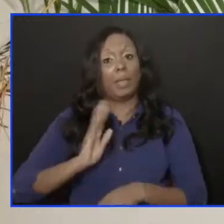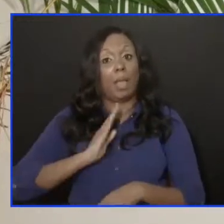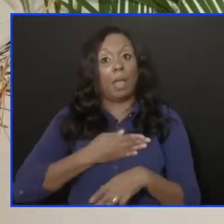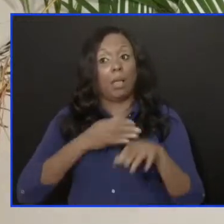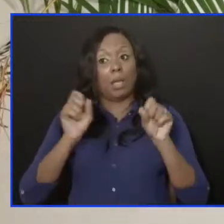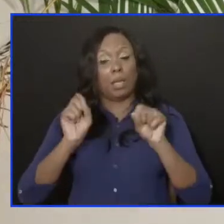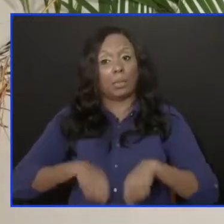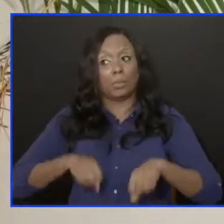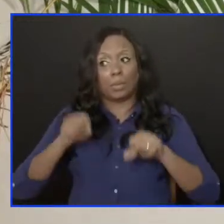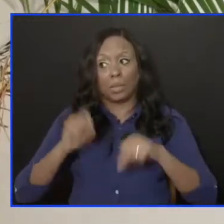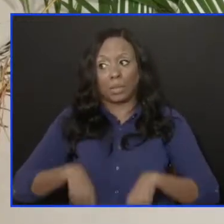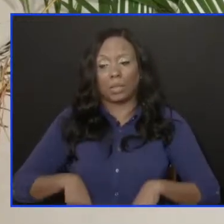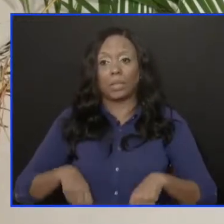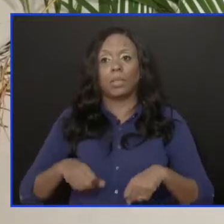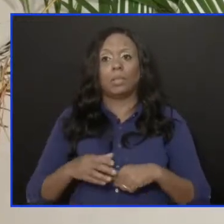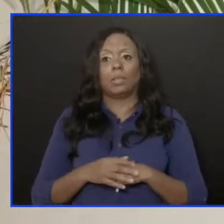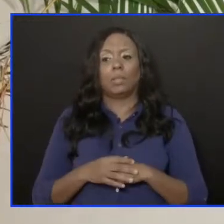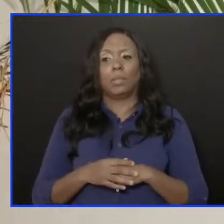to the